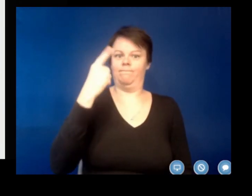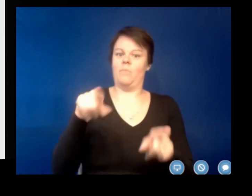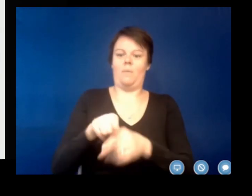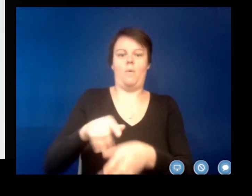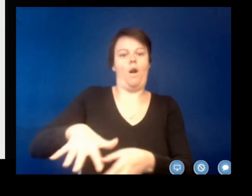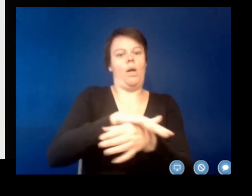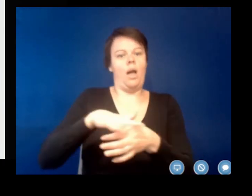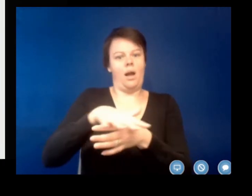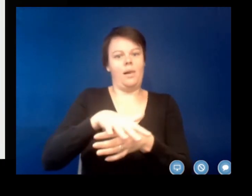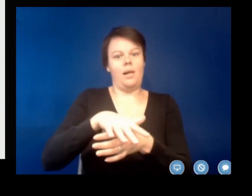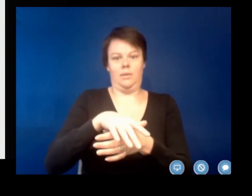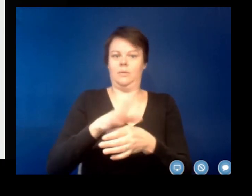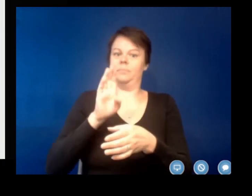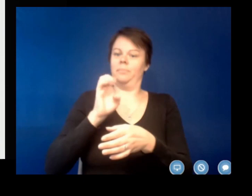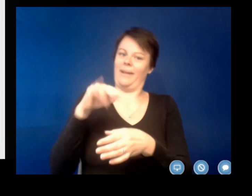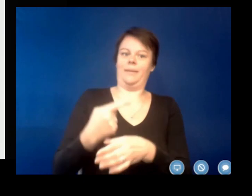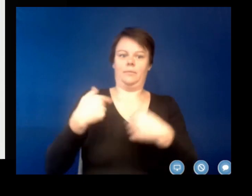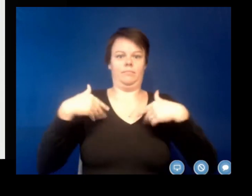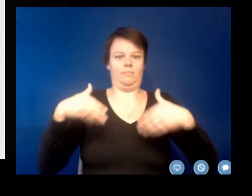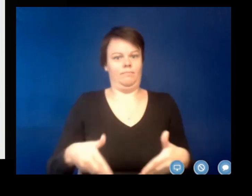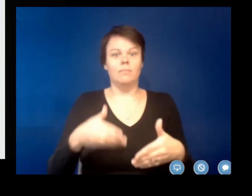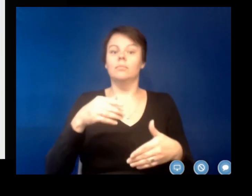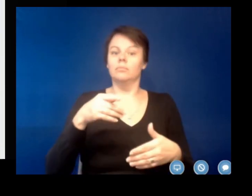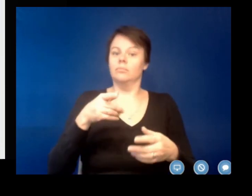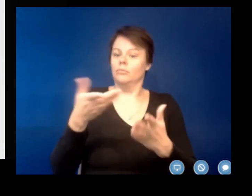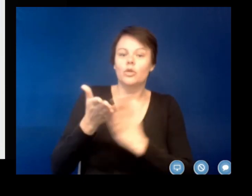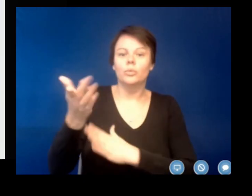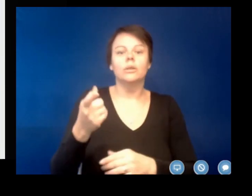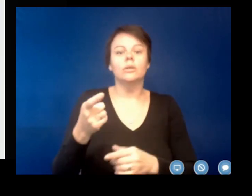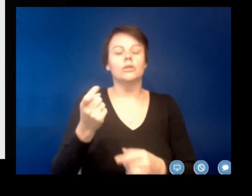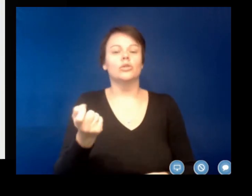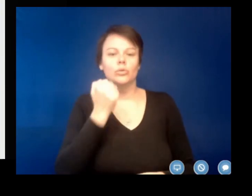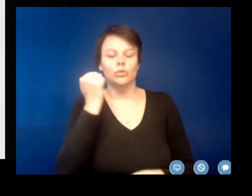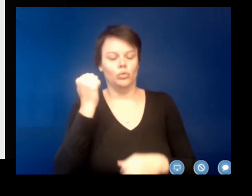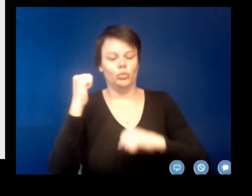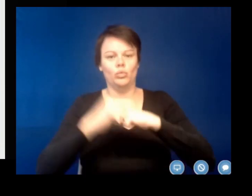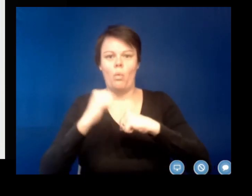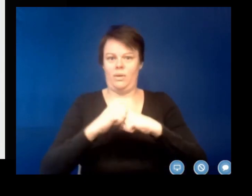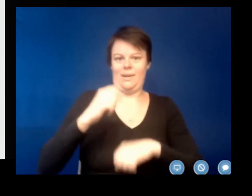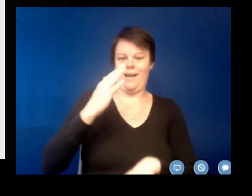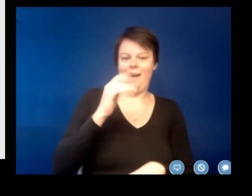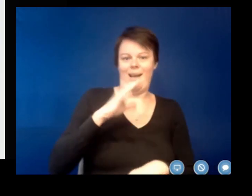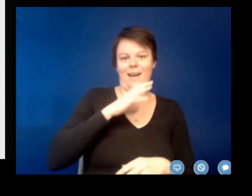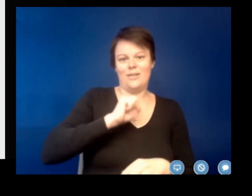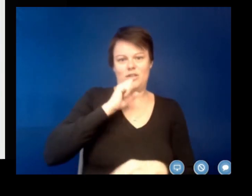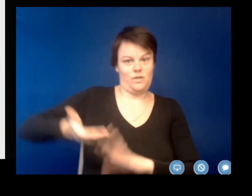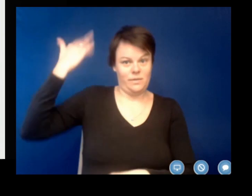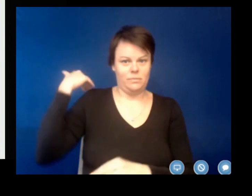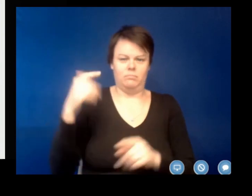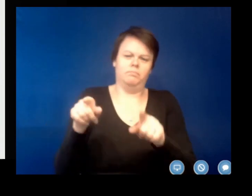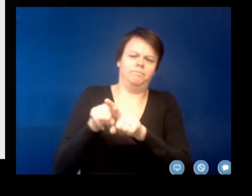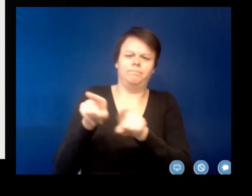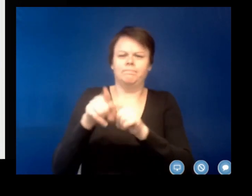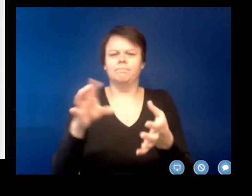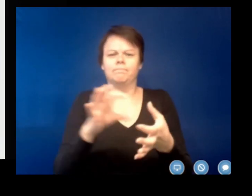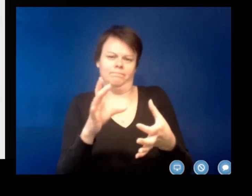beings, because human beings can be understood as a local being due to their Stone